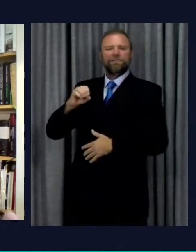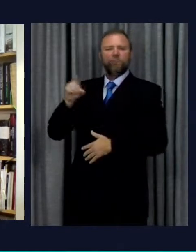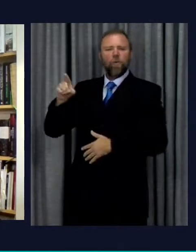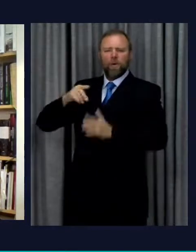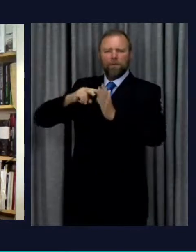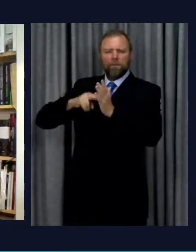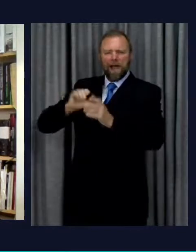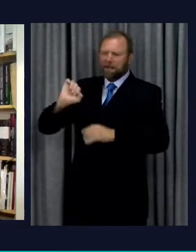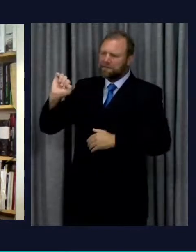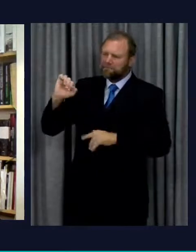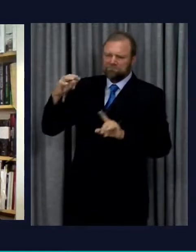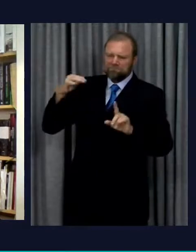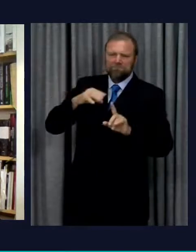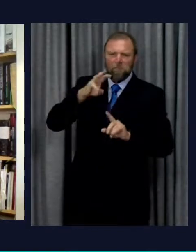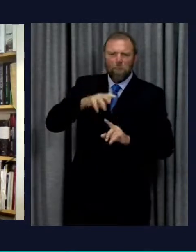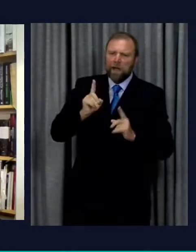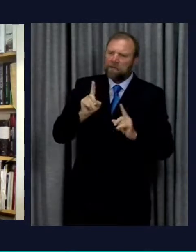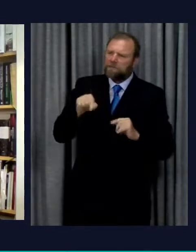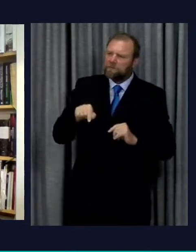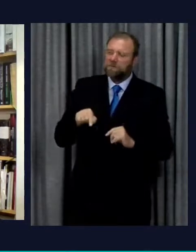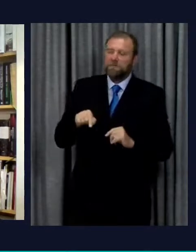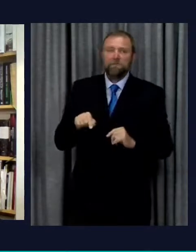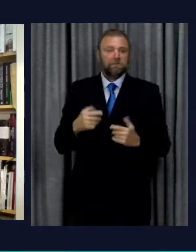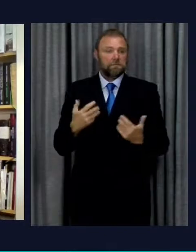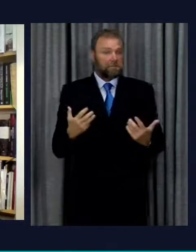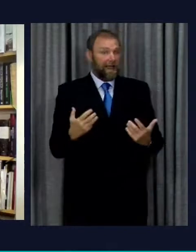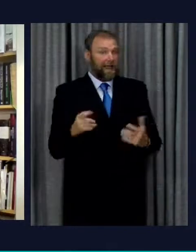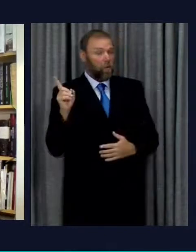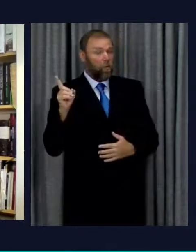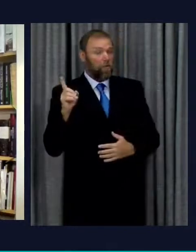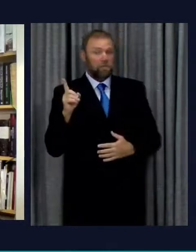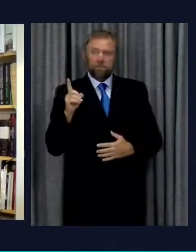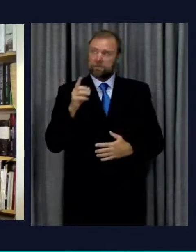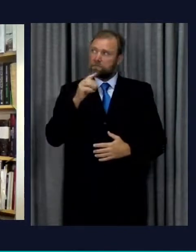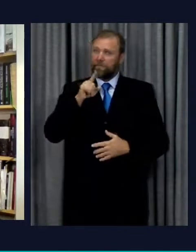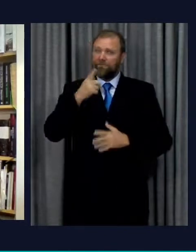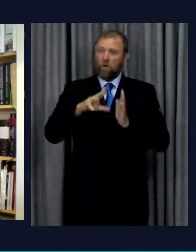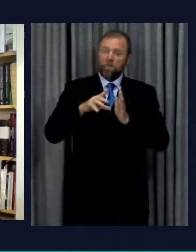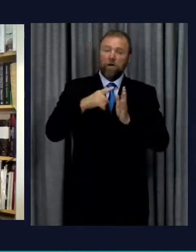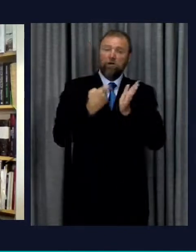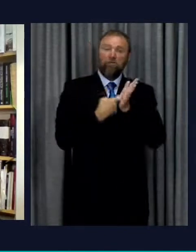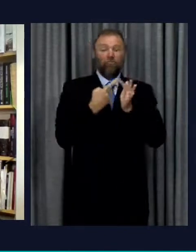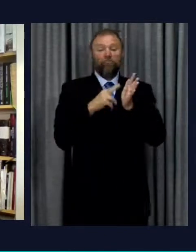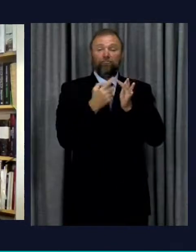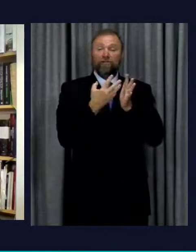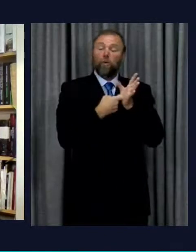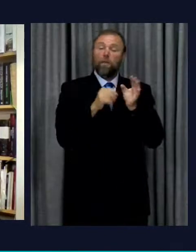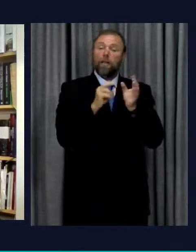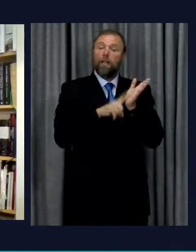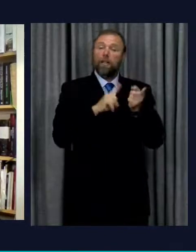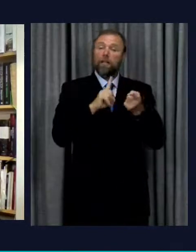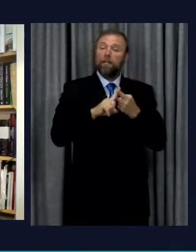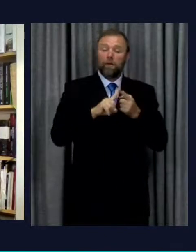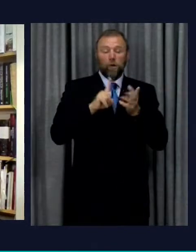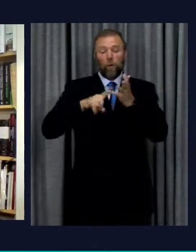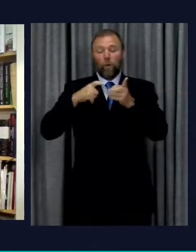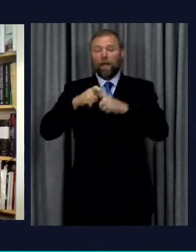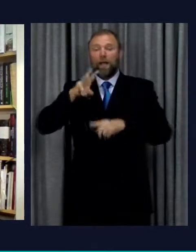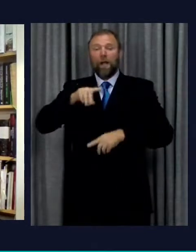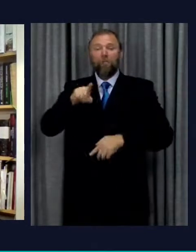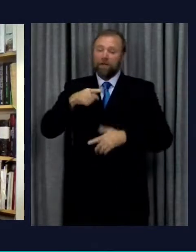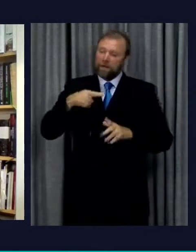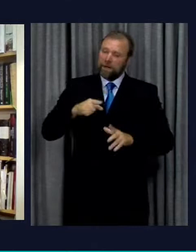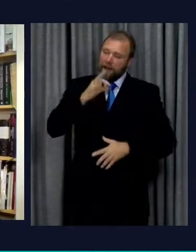in Wales? That's especially given this call today from Renewable UK Cymru for immediate action by the Welsh Government